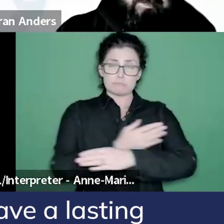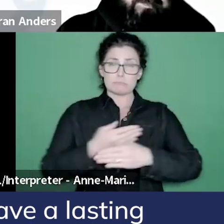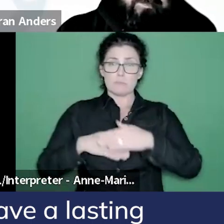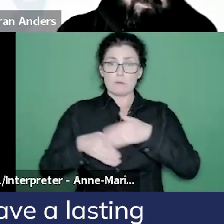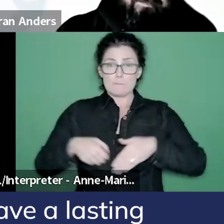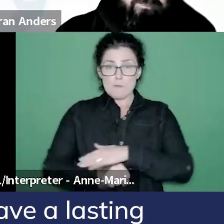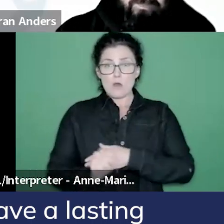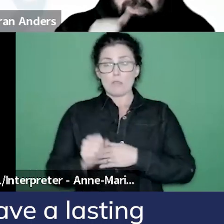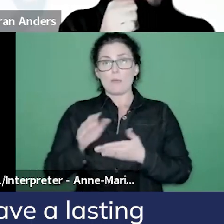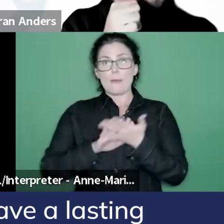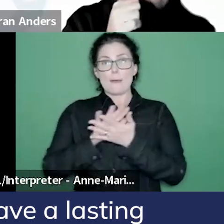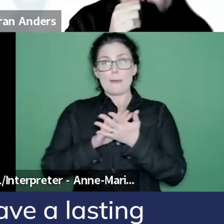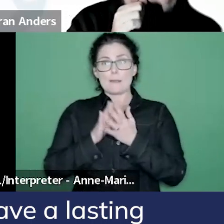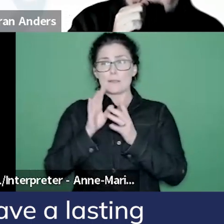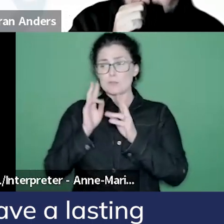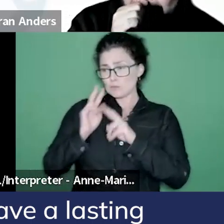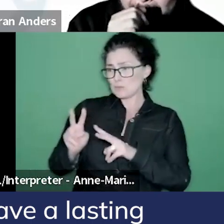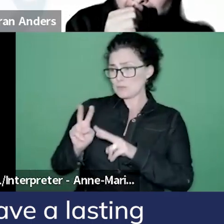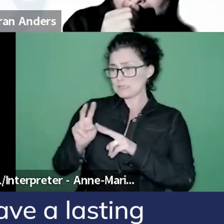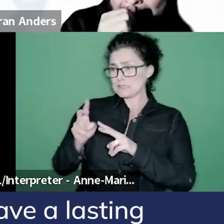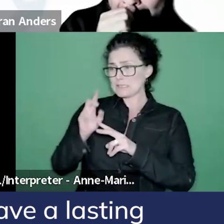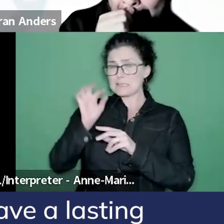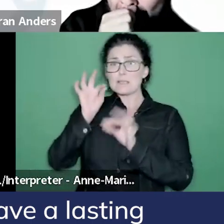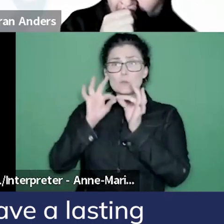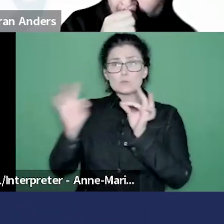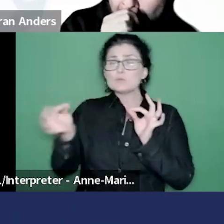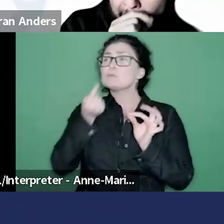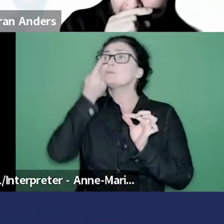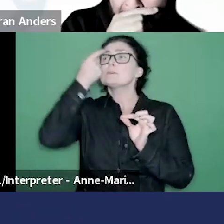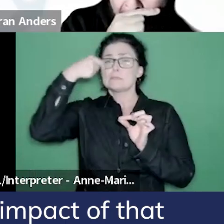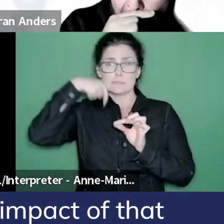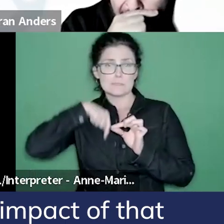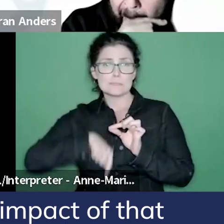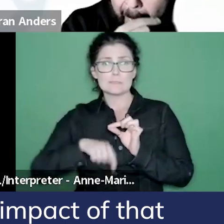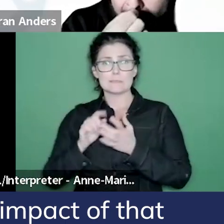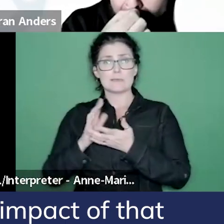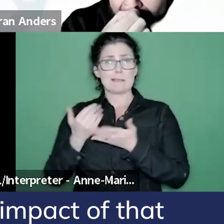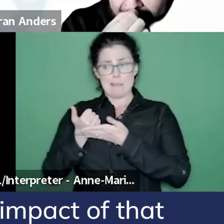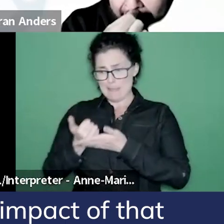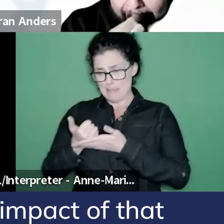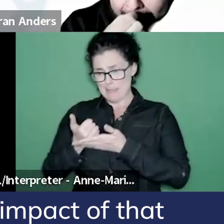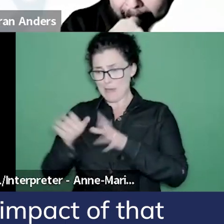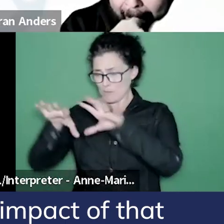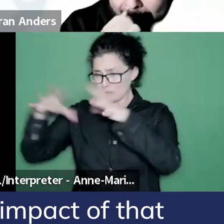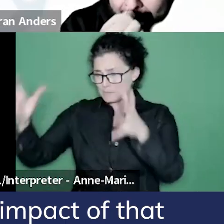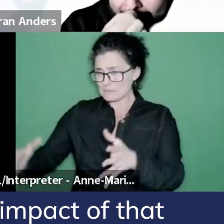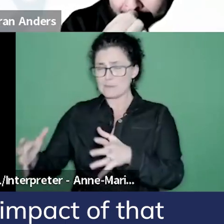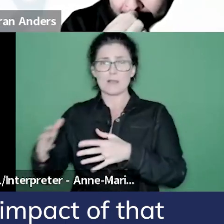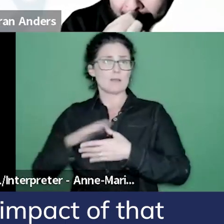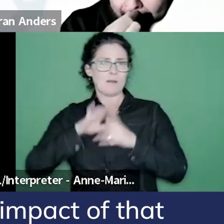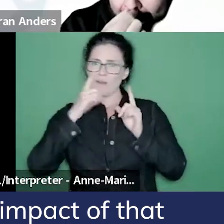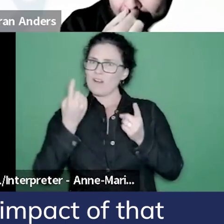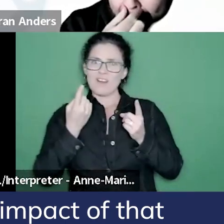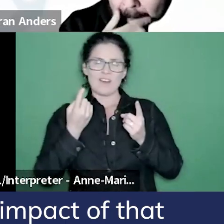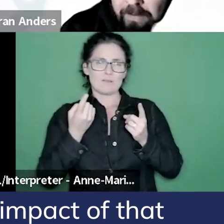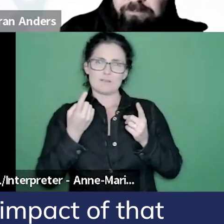different things will have a lasting impact on one's well-being and psychology. And so I think that we can't underestimate the impact